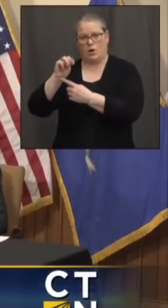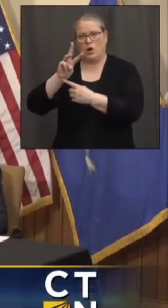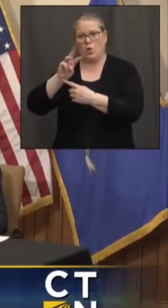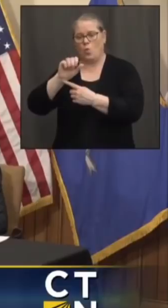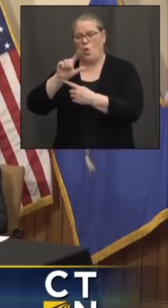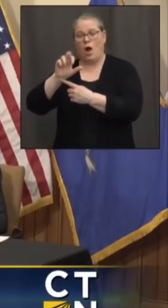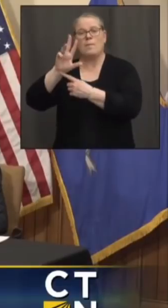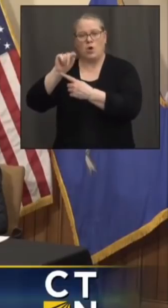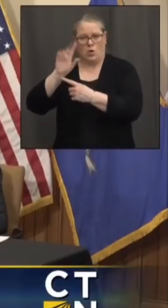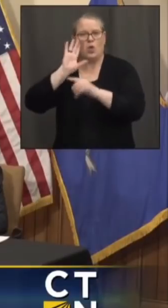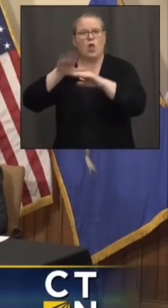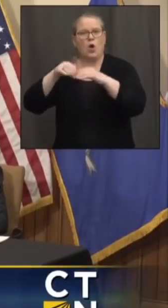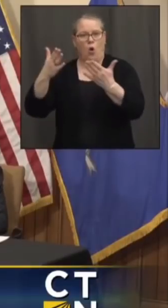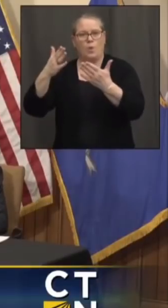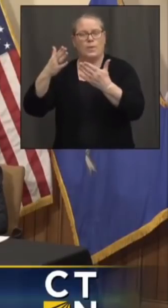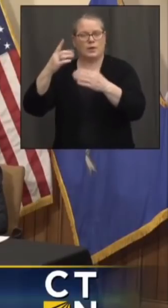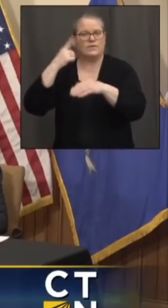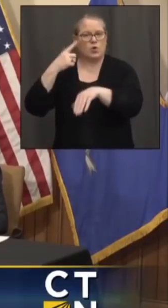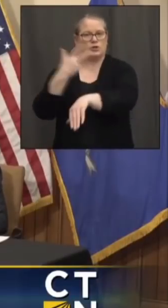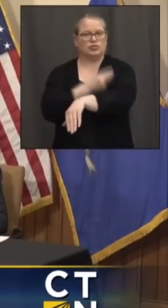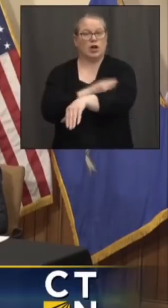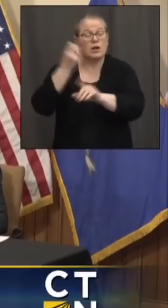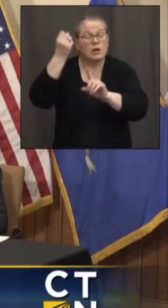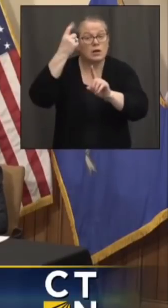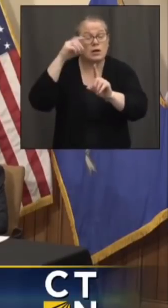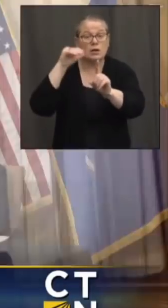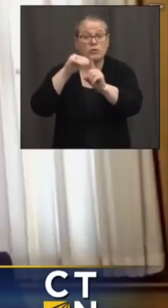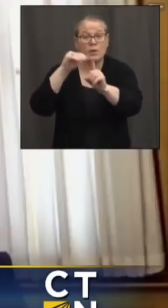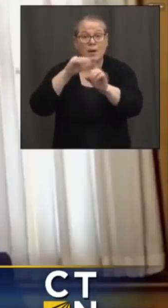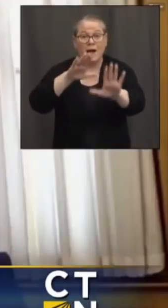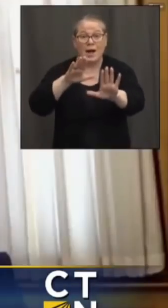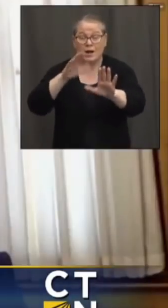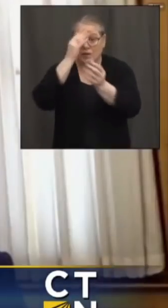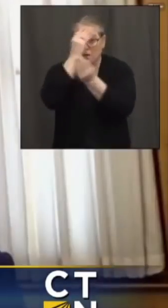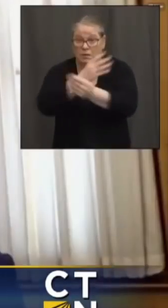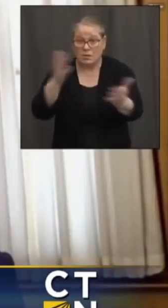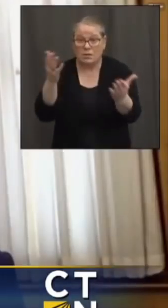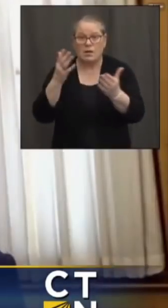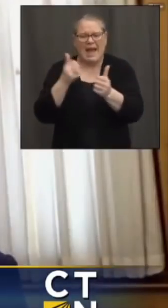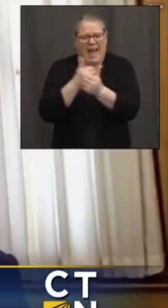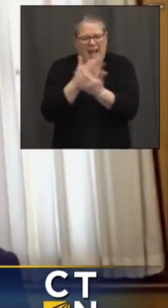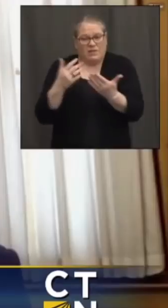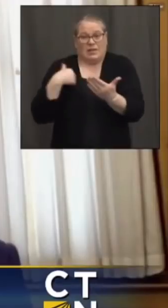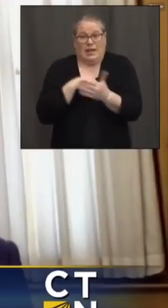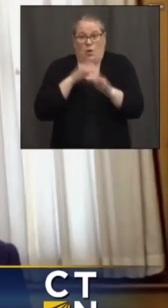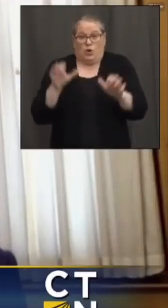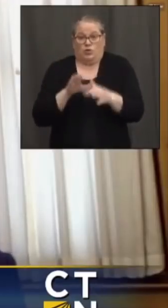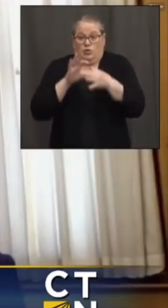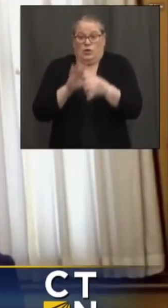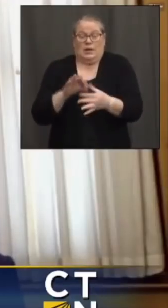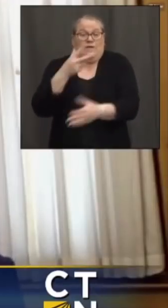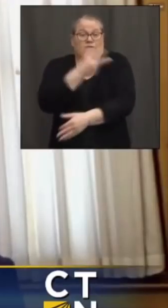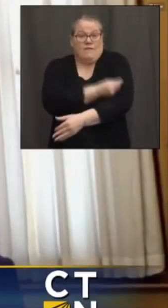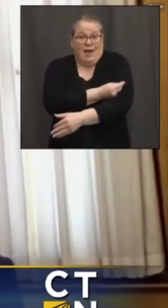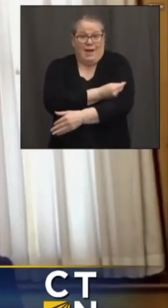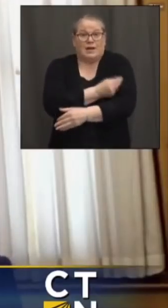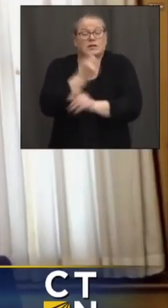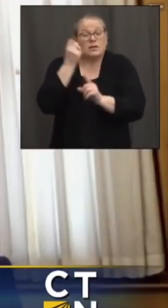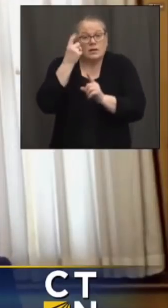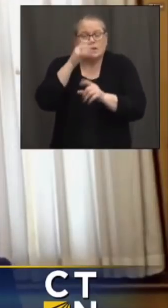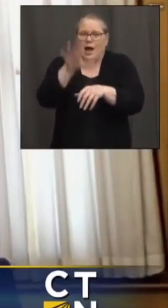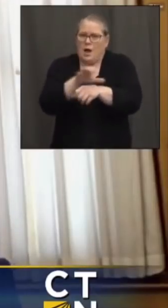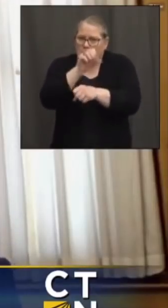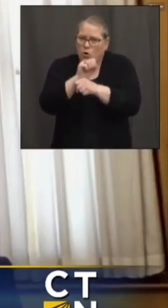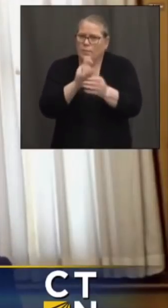Okay. Reminder to folks, these are all, as with everything we've been doing related to our vaccination programs, these are all by